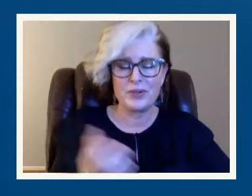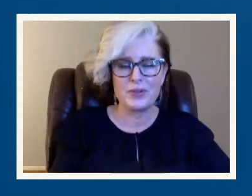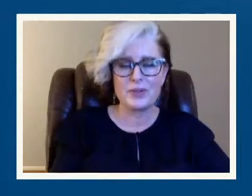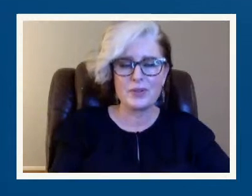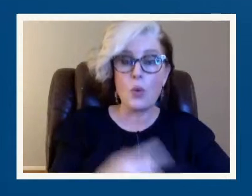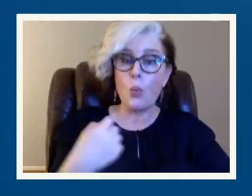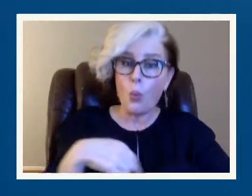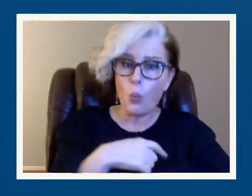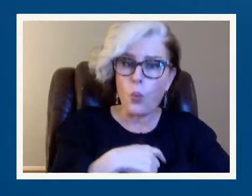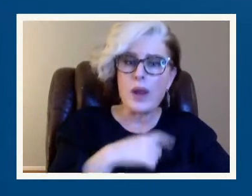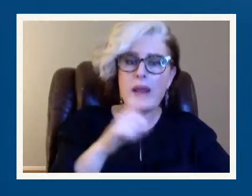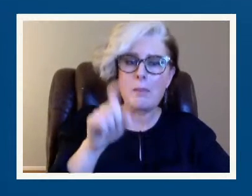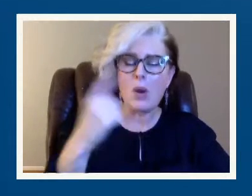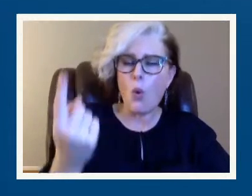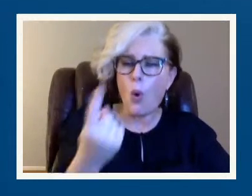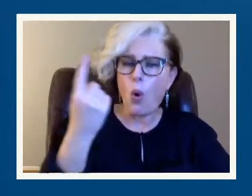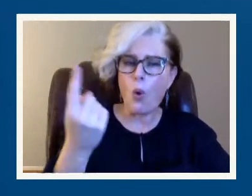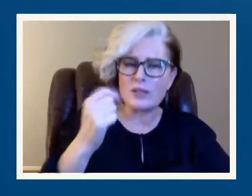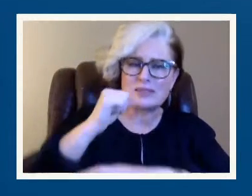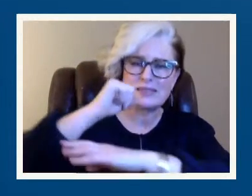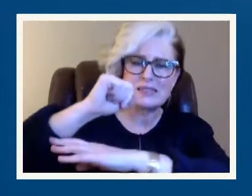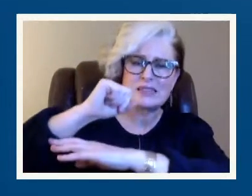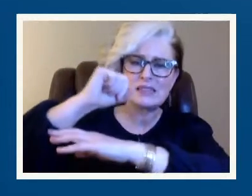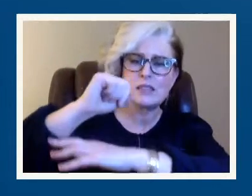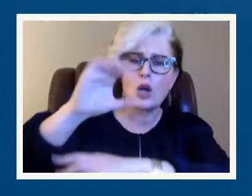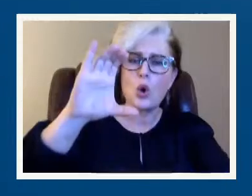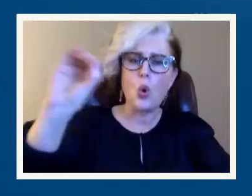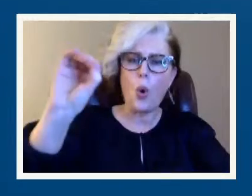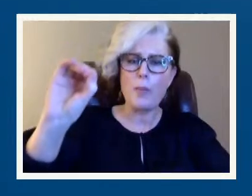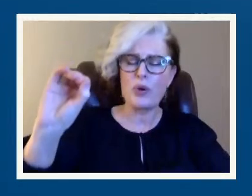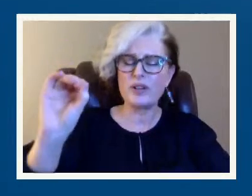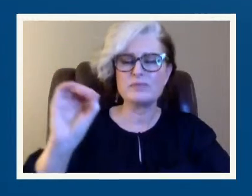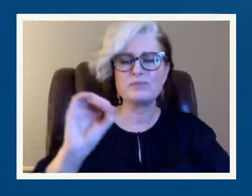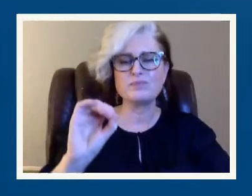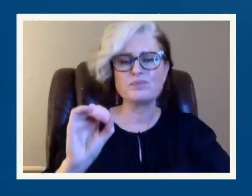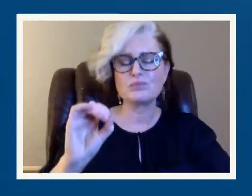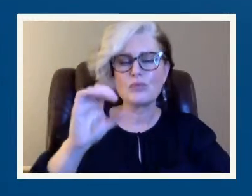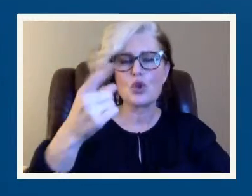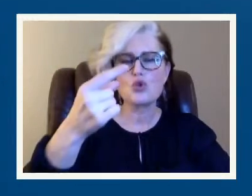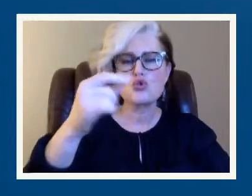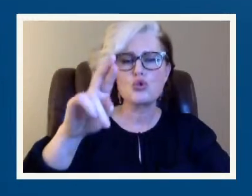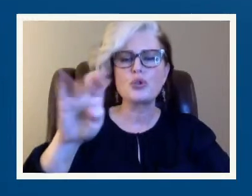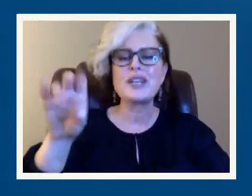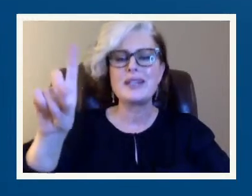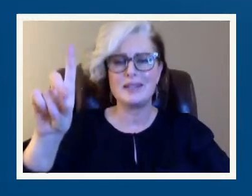we must always push back against corporate greed.